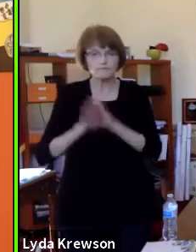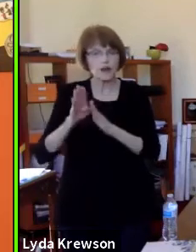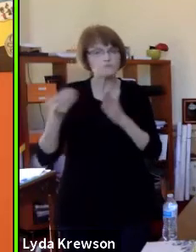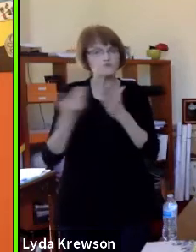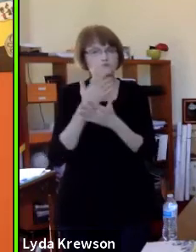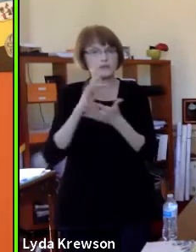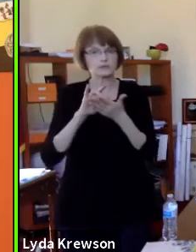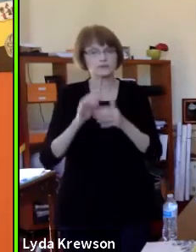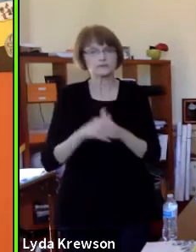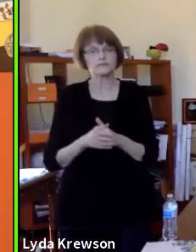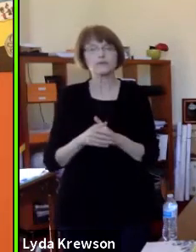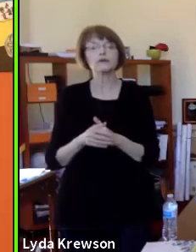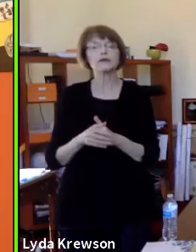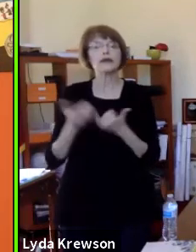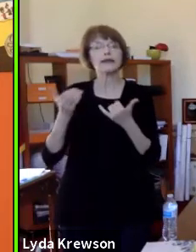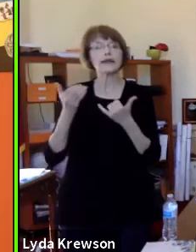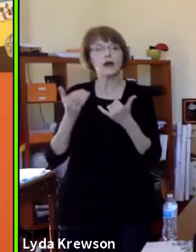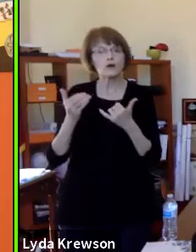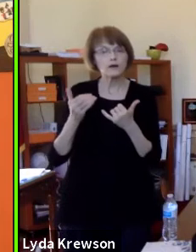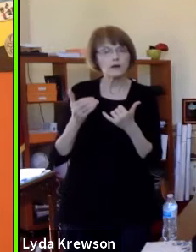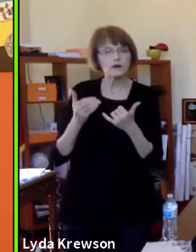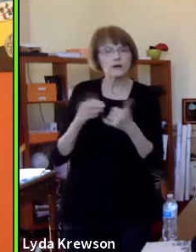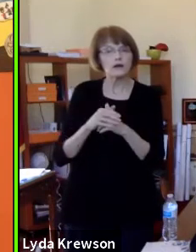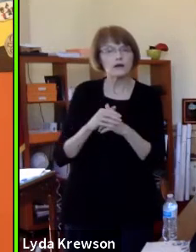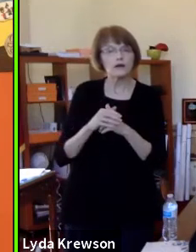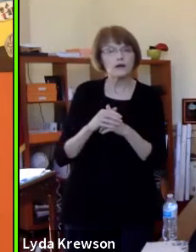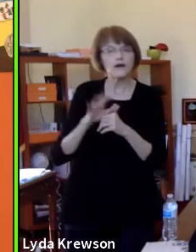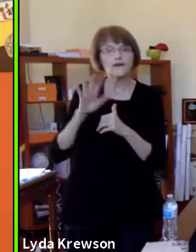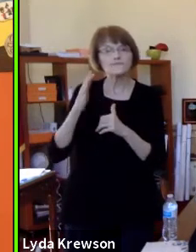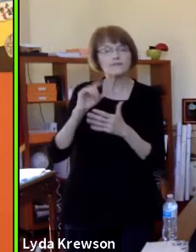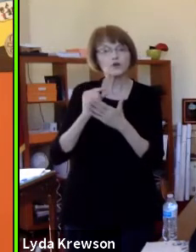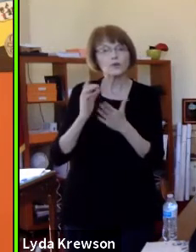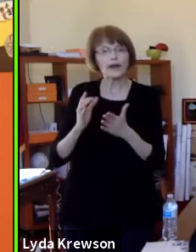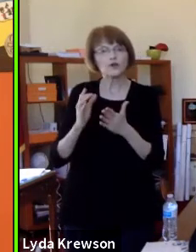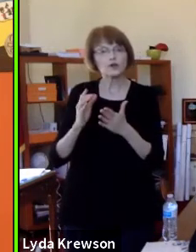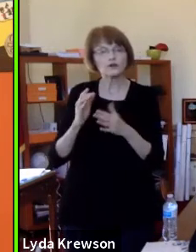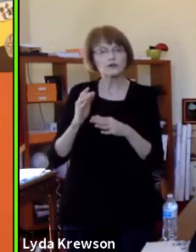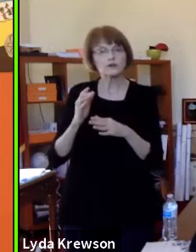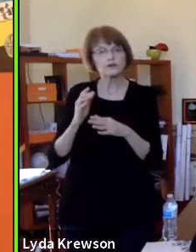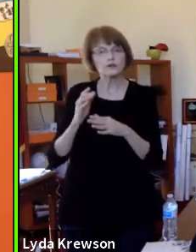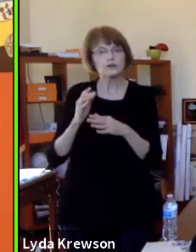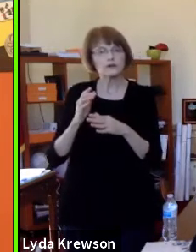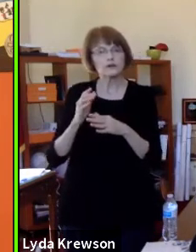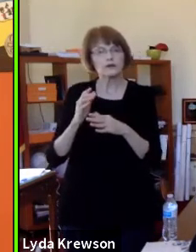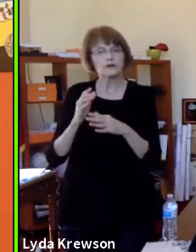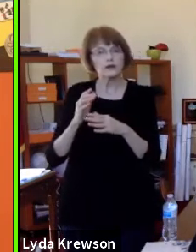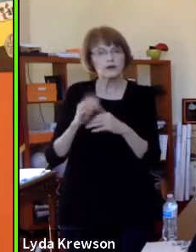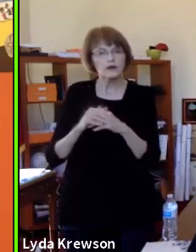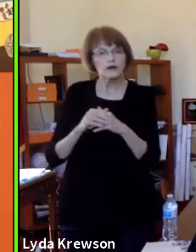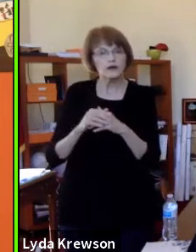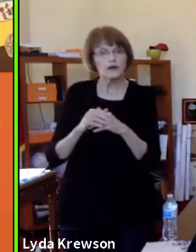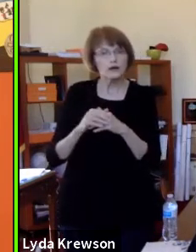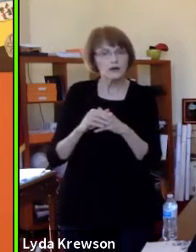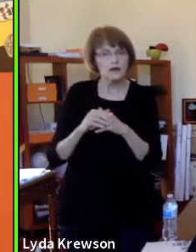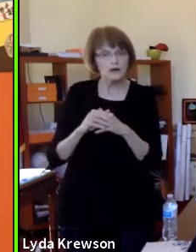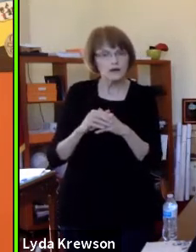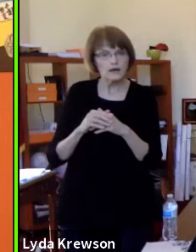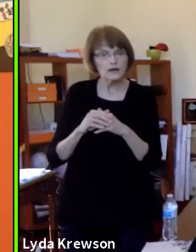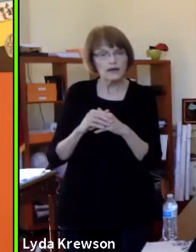Mayor, here's a question from Hafsa, a fifth grader at Al Salam